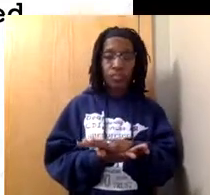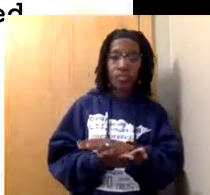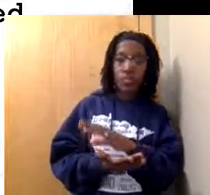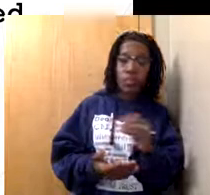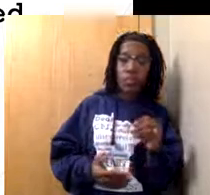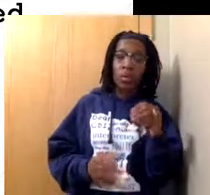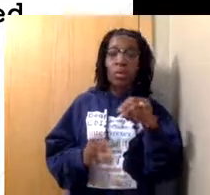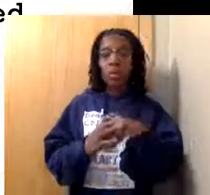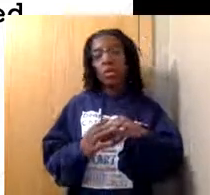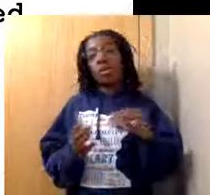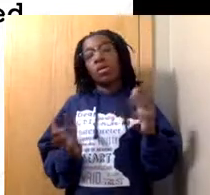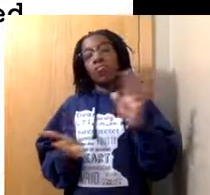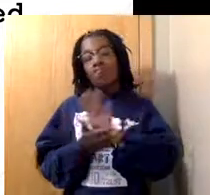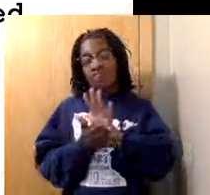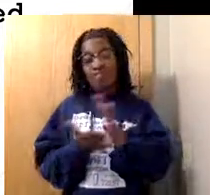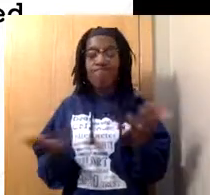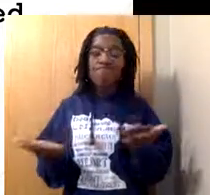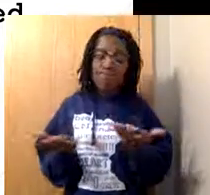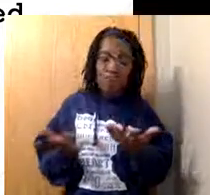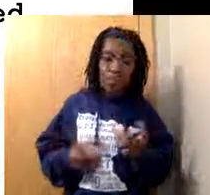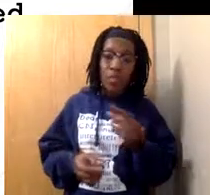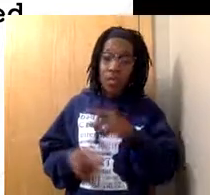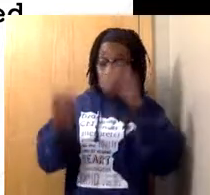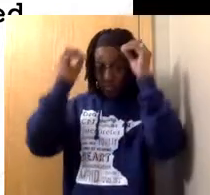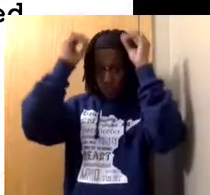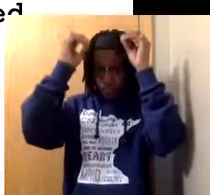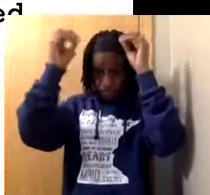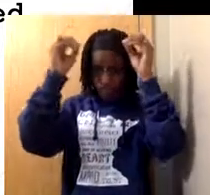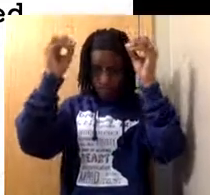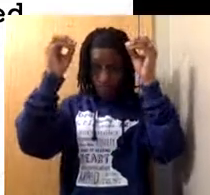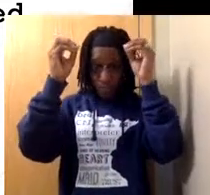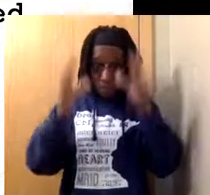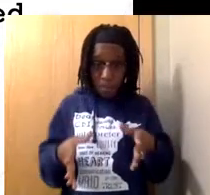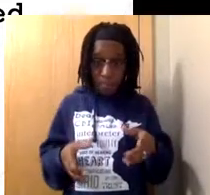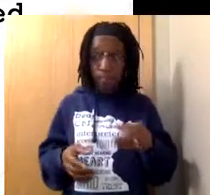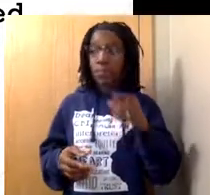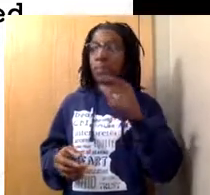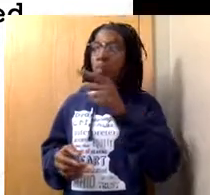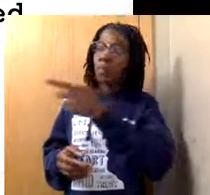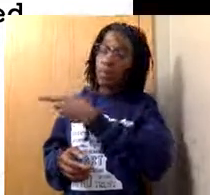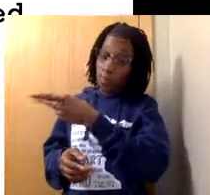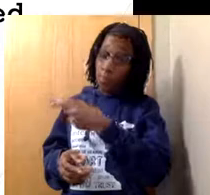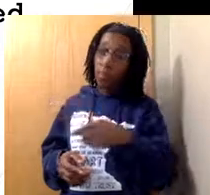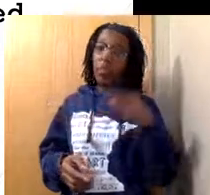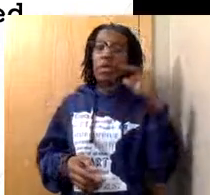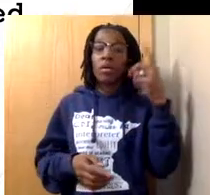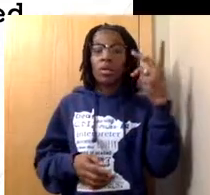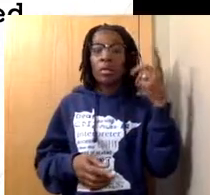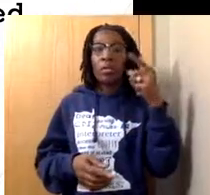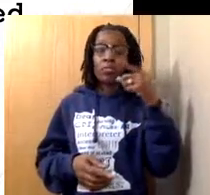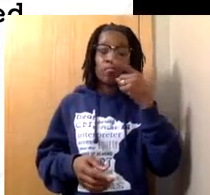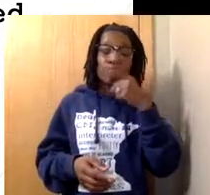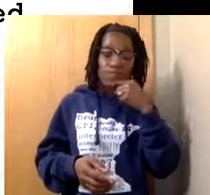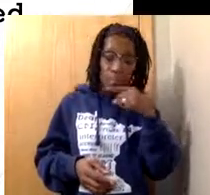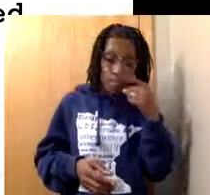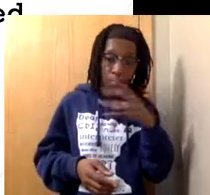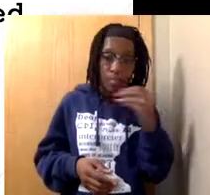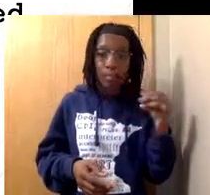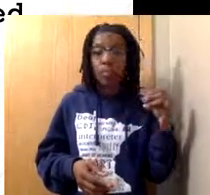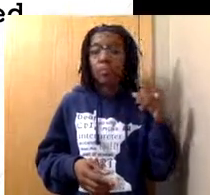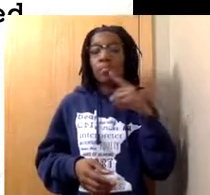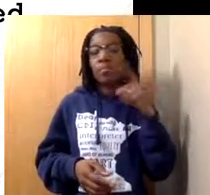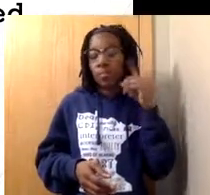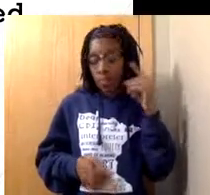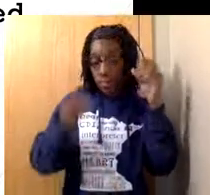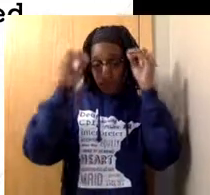Also in that school, there are teachers that's deaf and also hearing teachers,